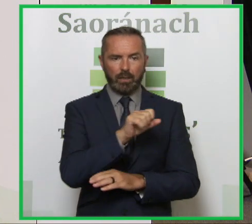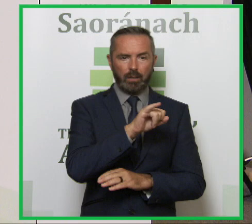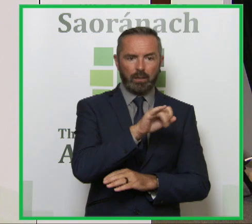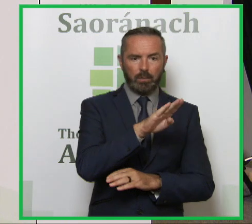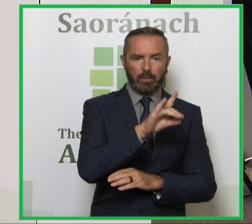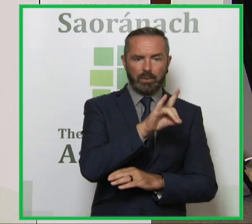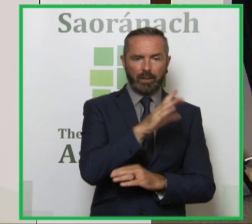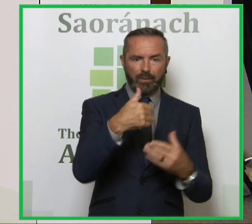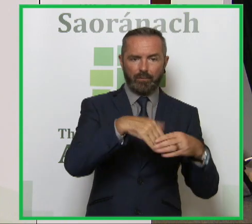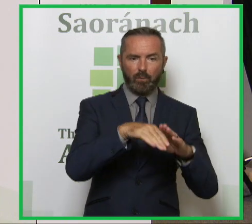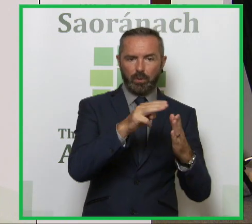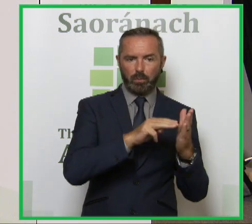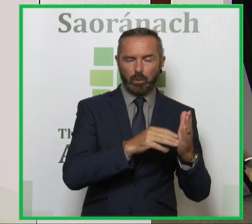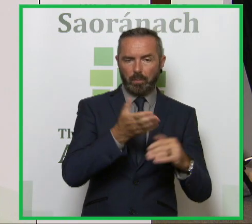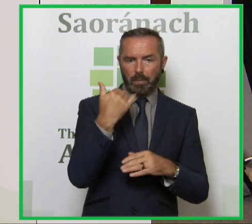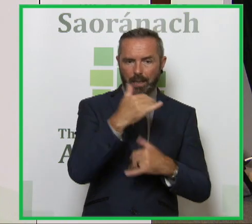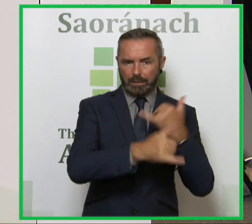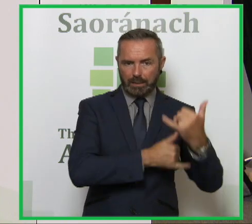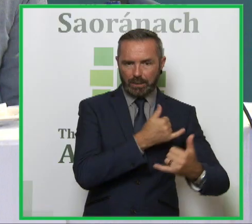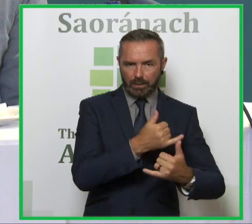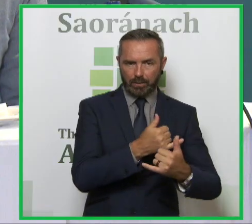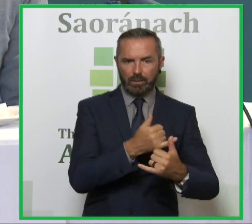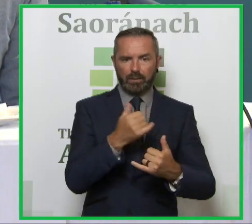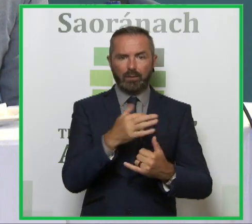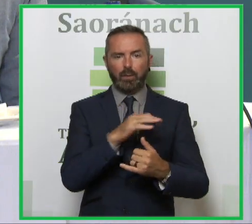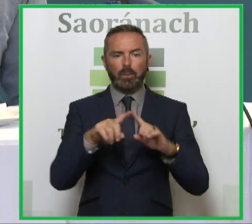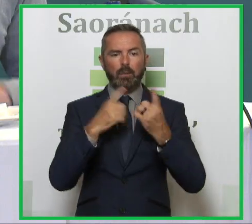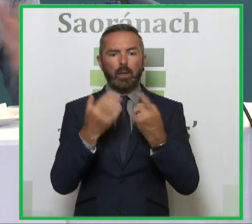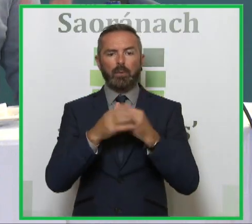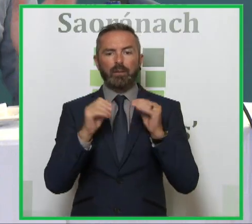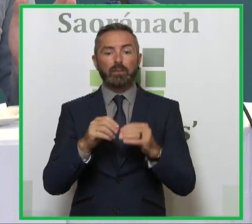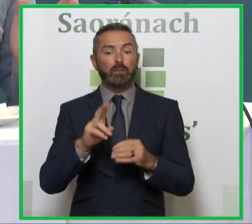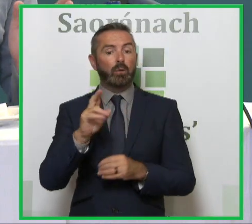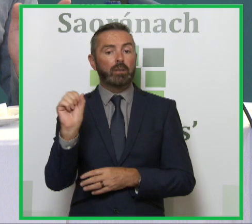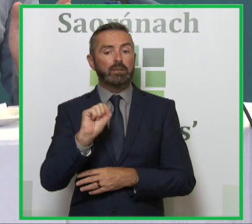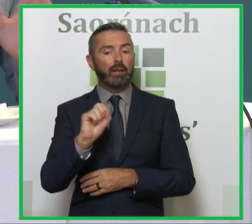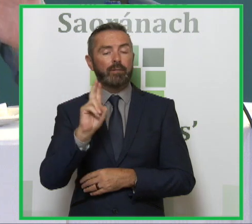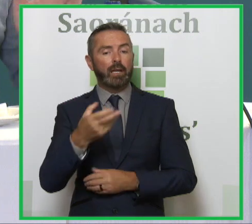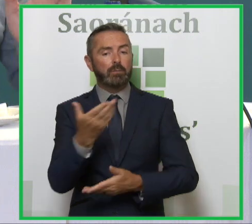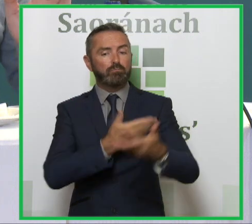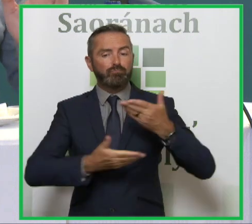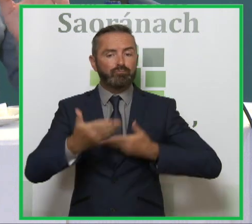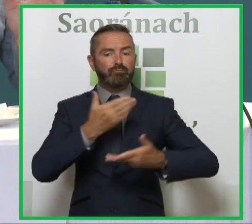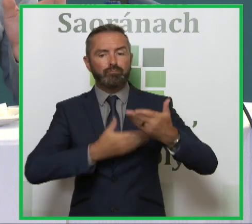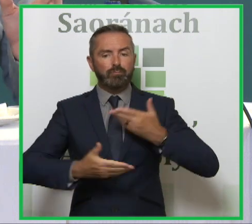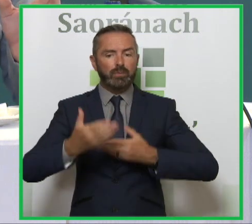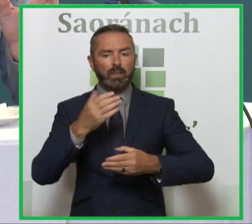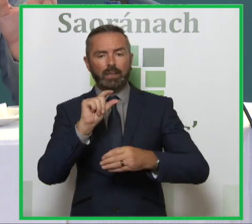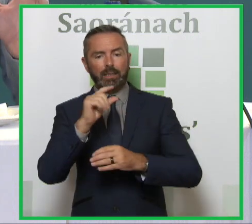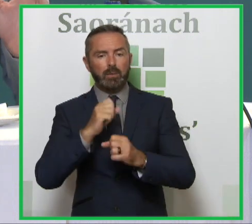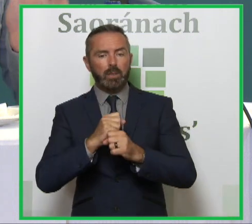last year, and she took part in the education piece. So, Sive, do you mind telling everyone just a little bit